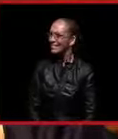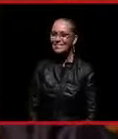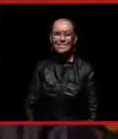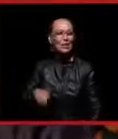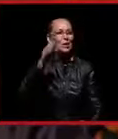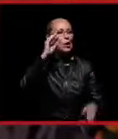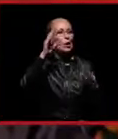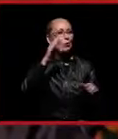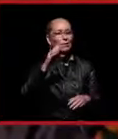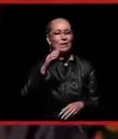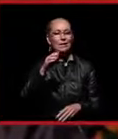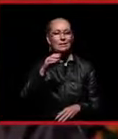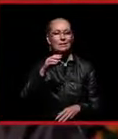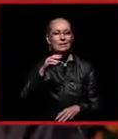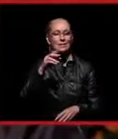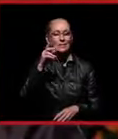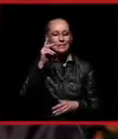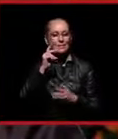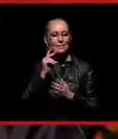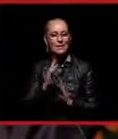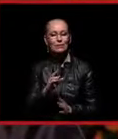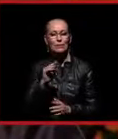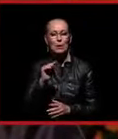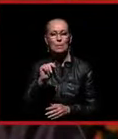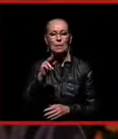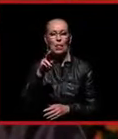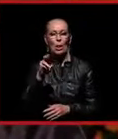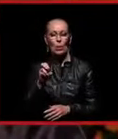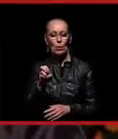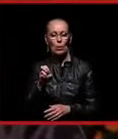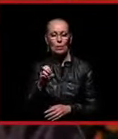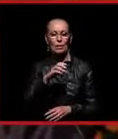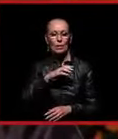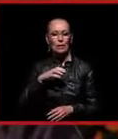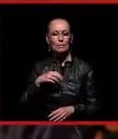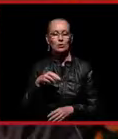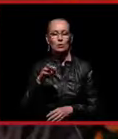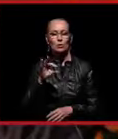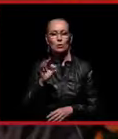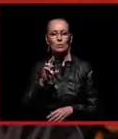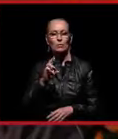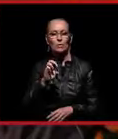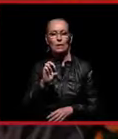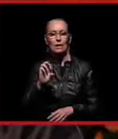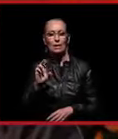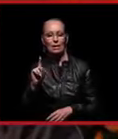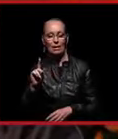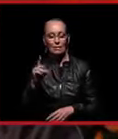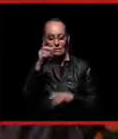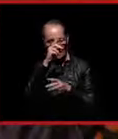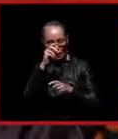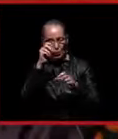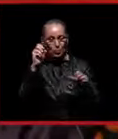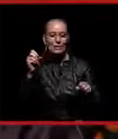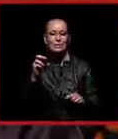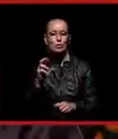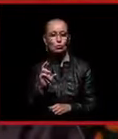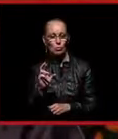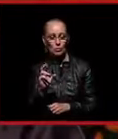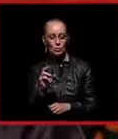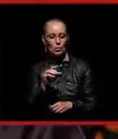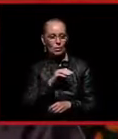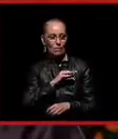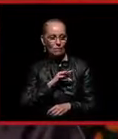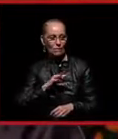Greetings, Secretary Malone, Commissioner Freeland, President Rubenzel, faculty and staff, family